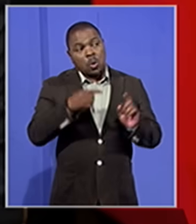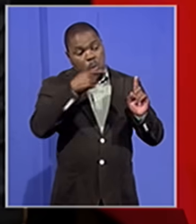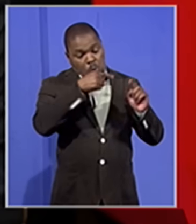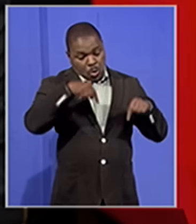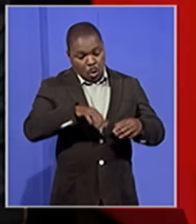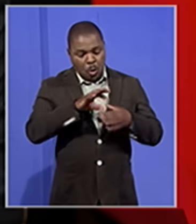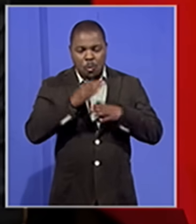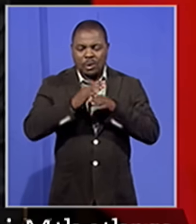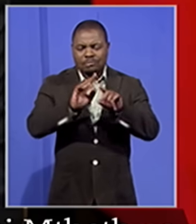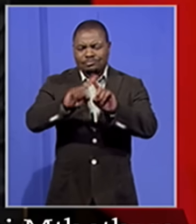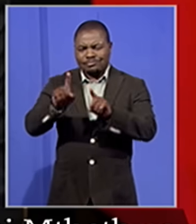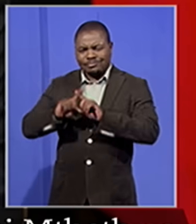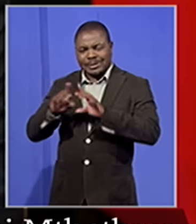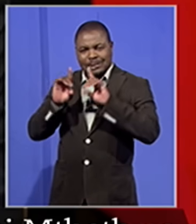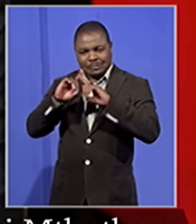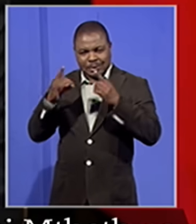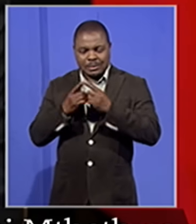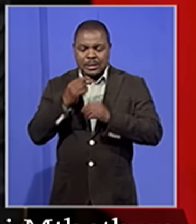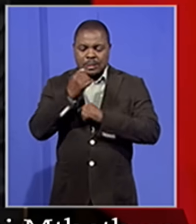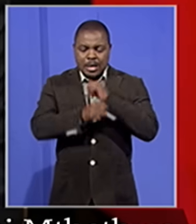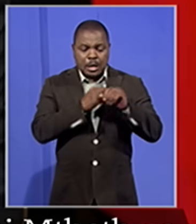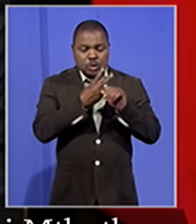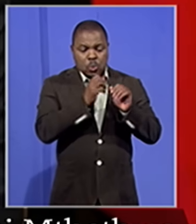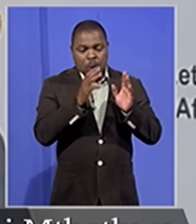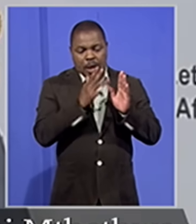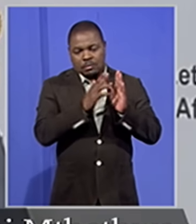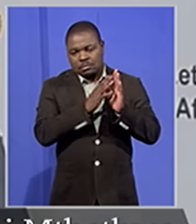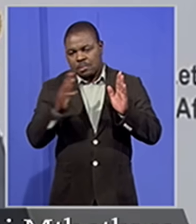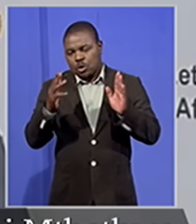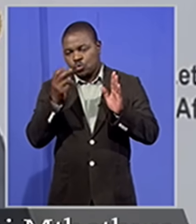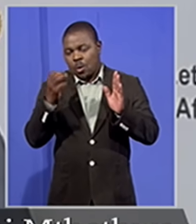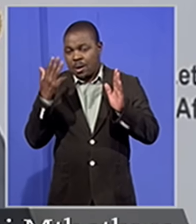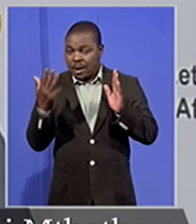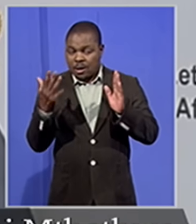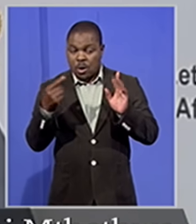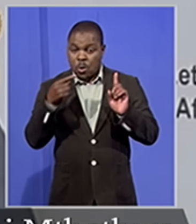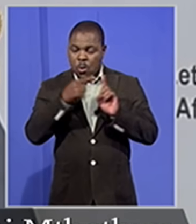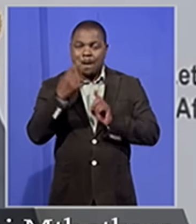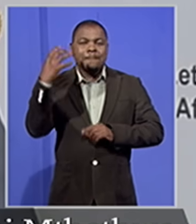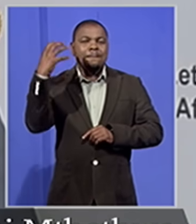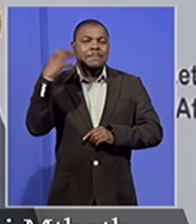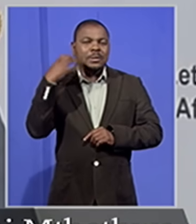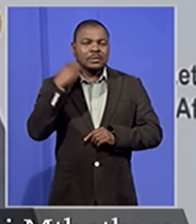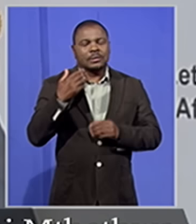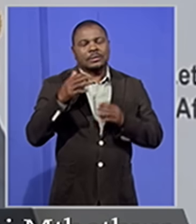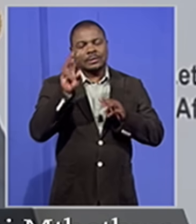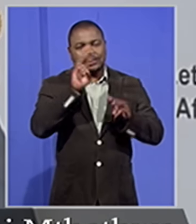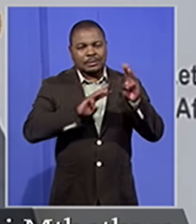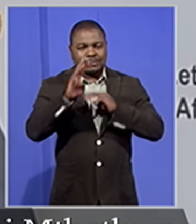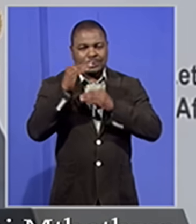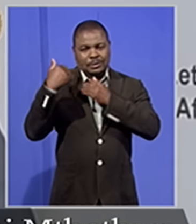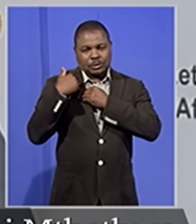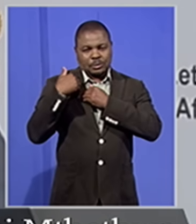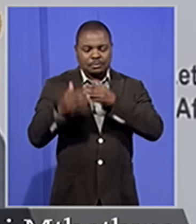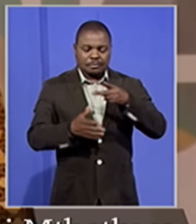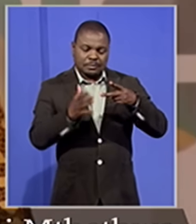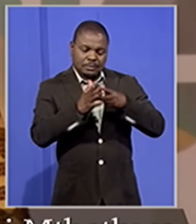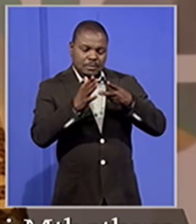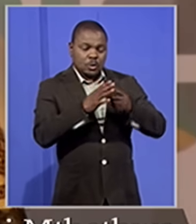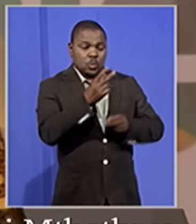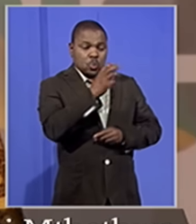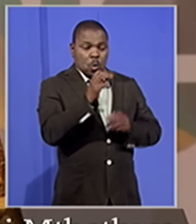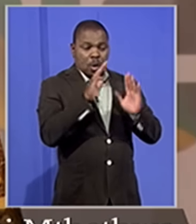a mangata mo ka 2008 ho fihlela ka 2009 e neng e le letona la polokeho le tshireletso. Ka